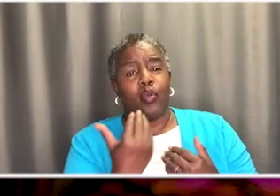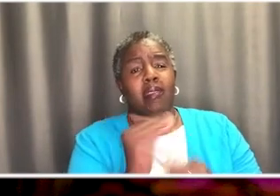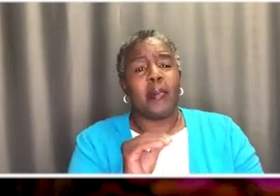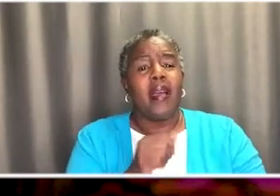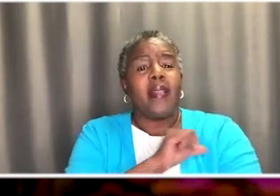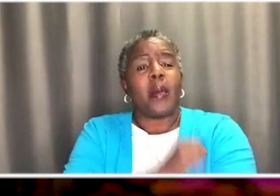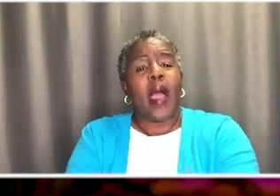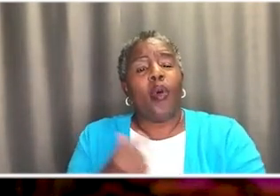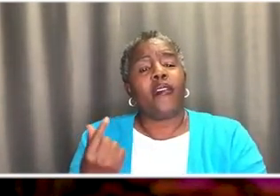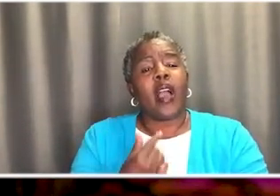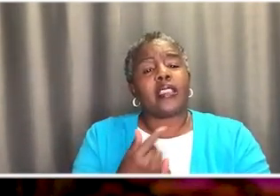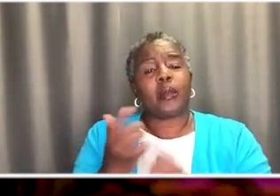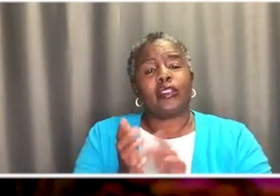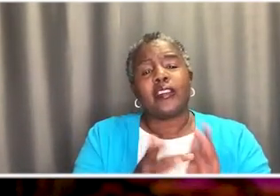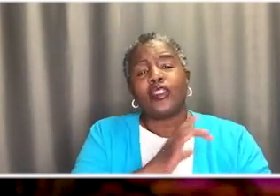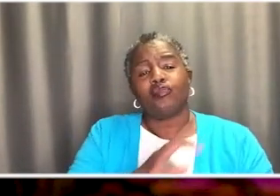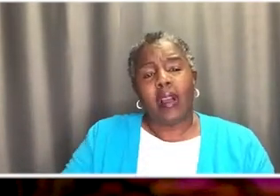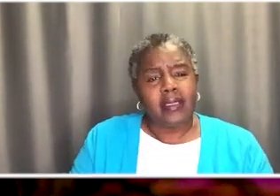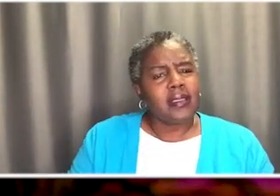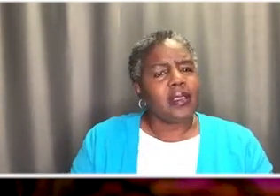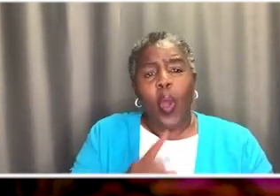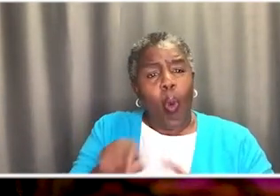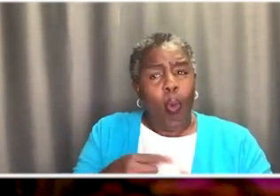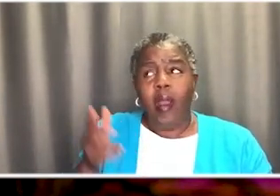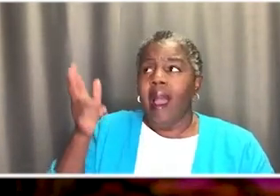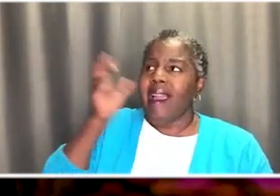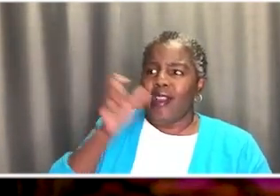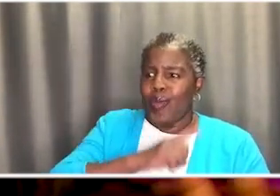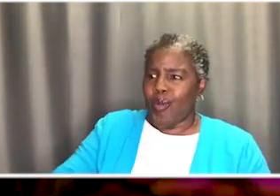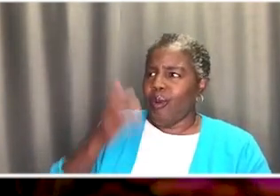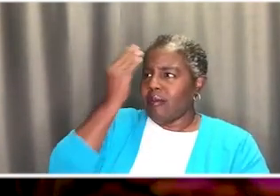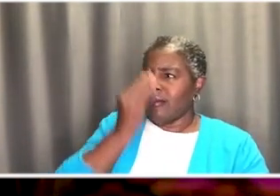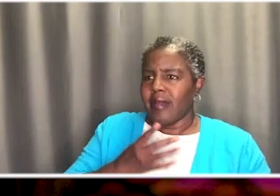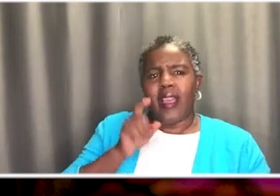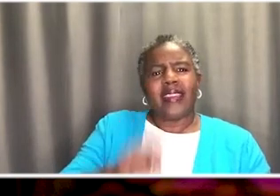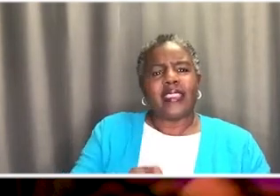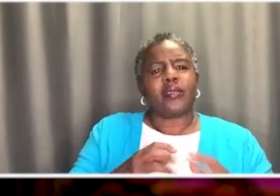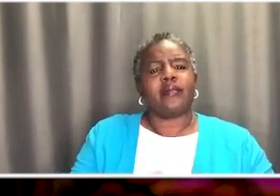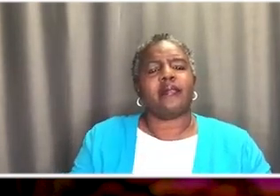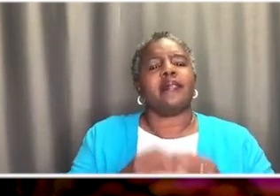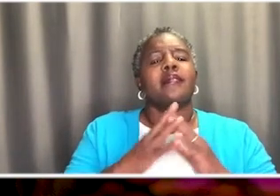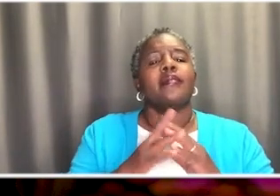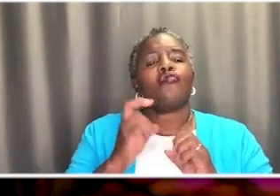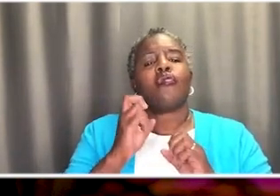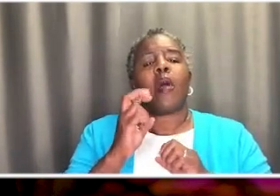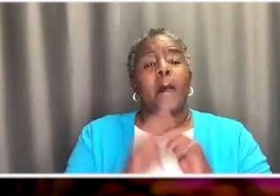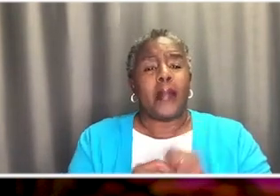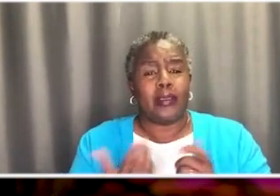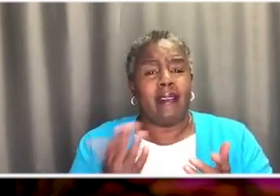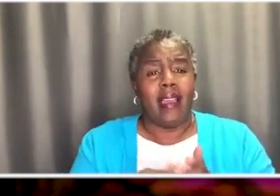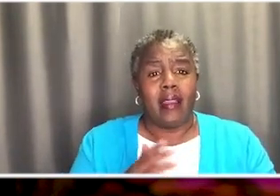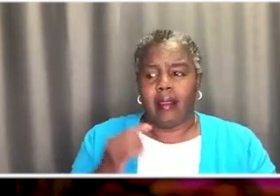power of the gospel of Jesus Christ. And what I hear the Lord saying is, restore and rebuild